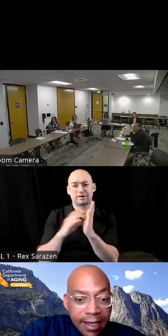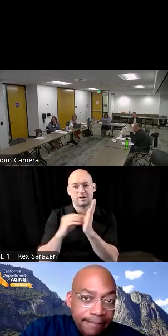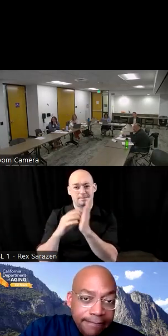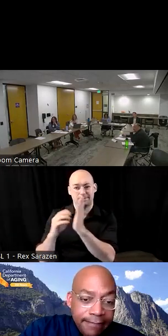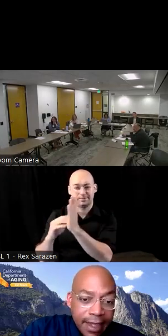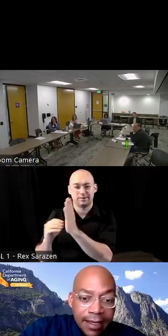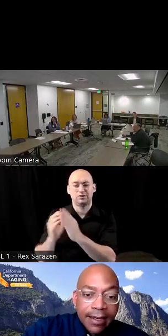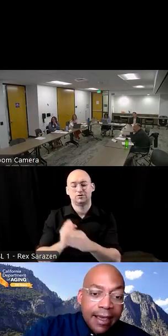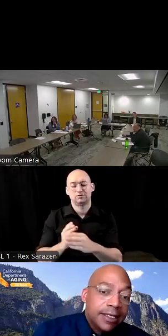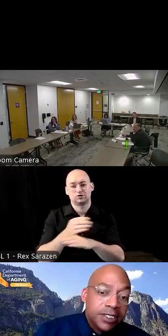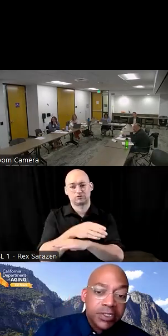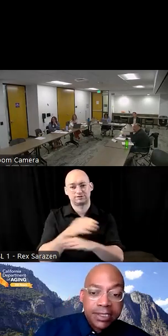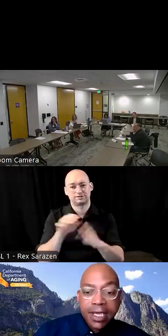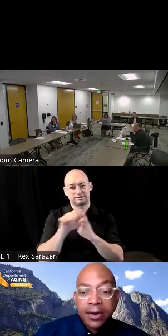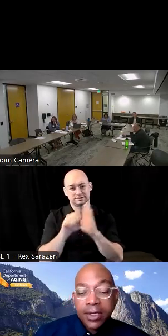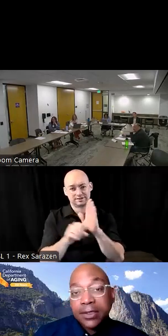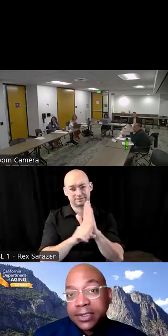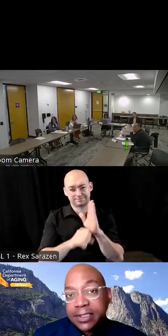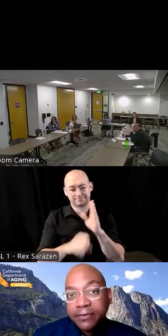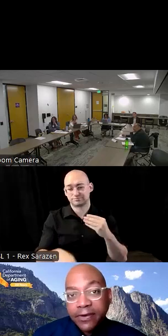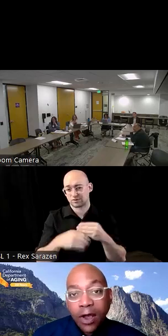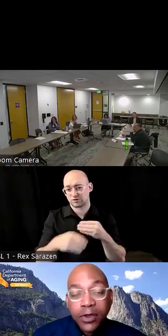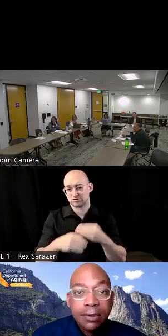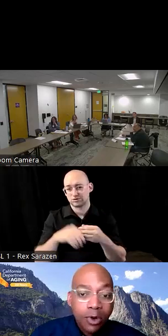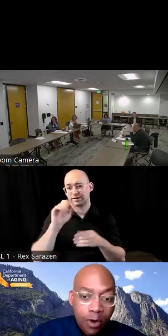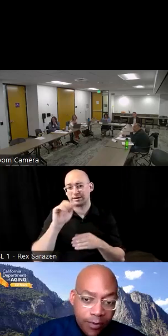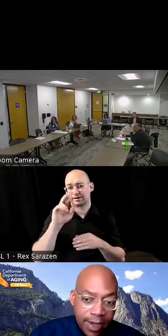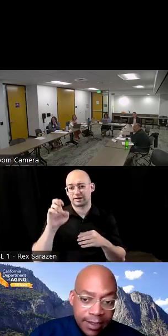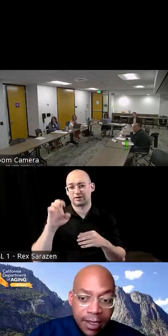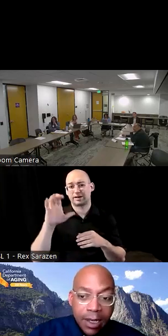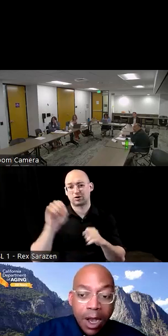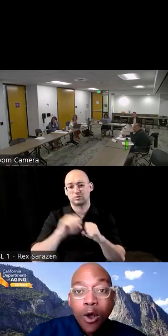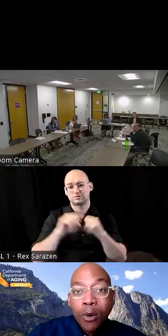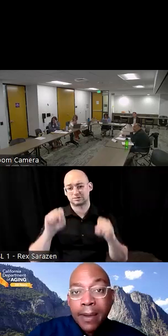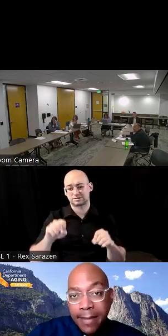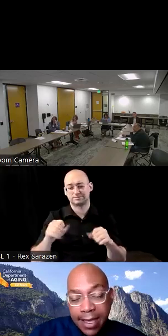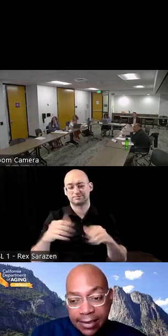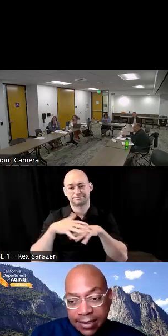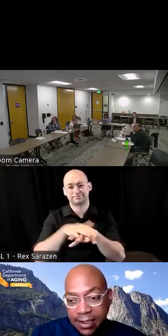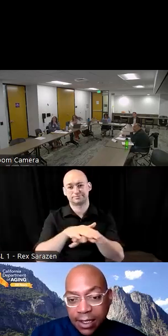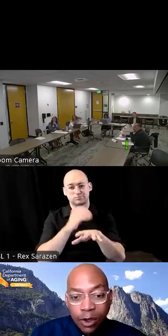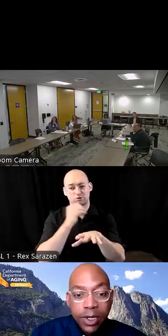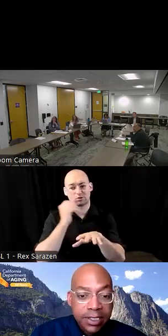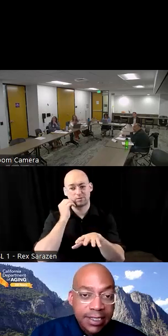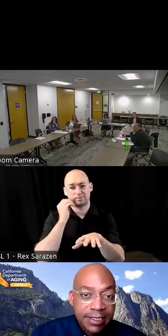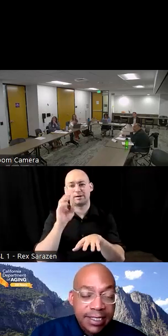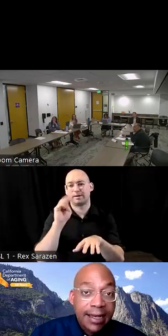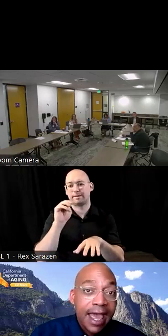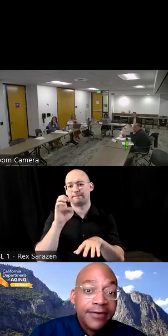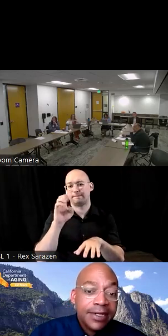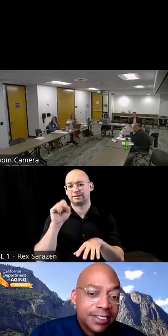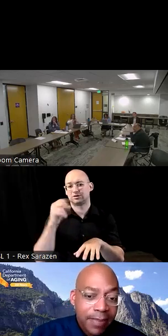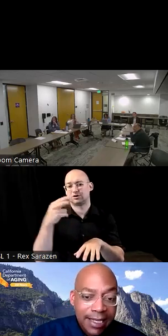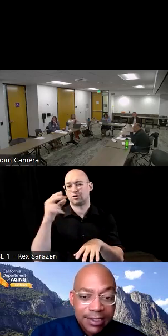the state. Now, in addition to care ecosystem, we've also incorporated home meds, which is